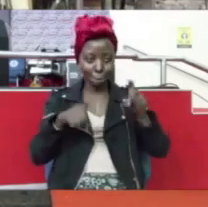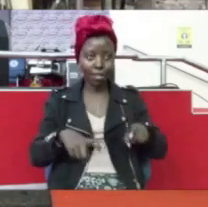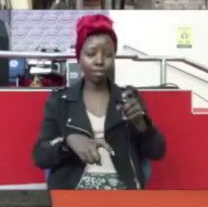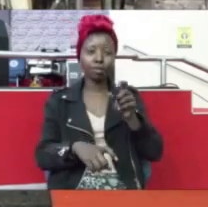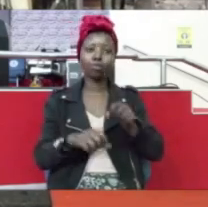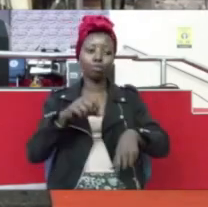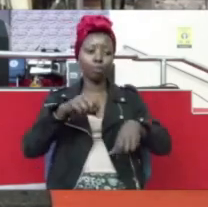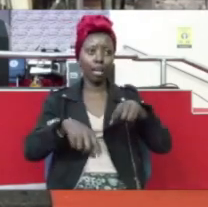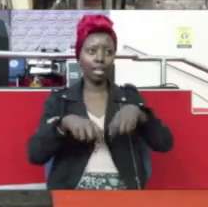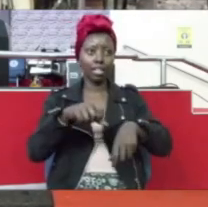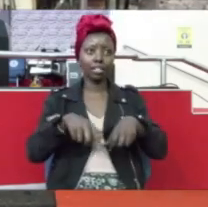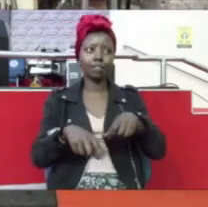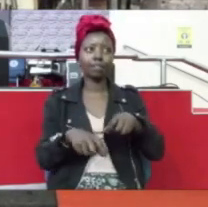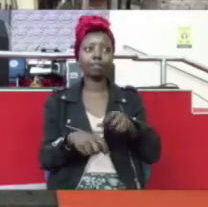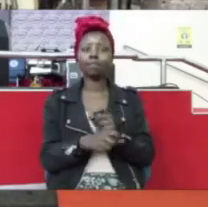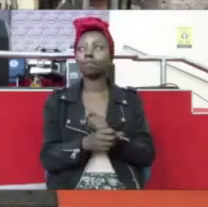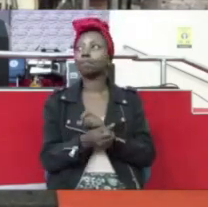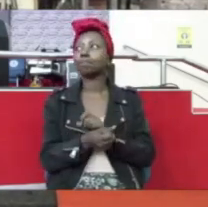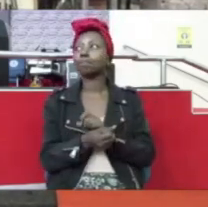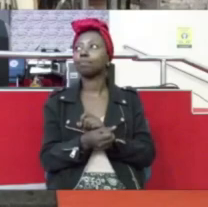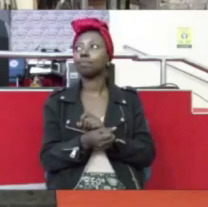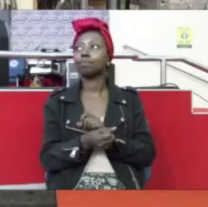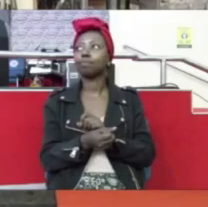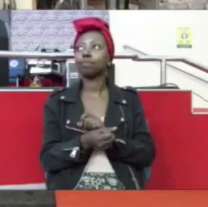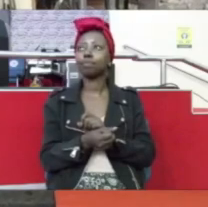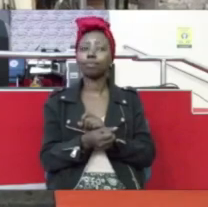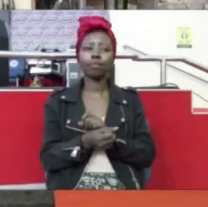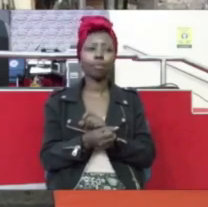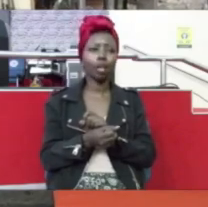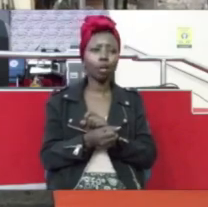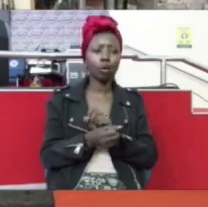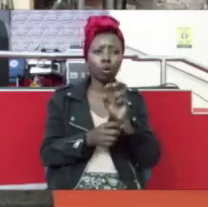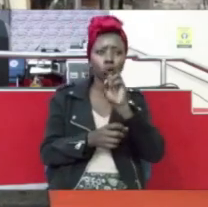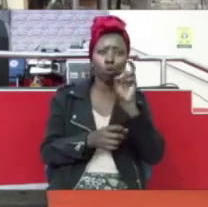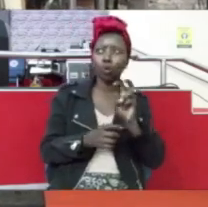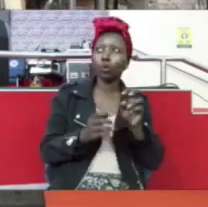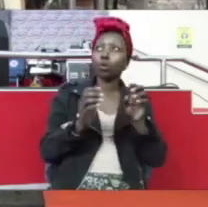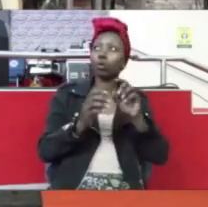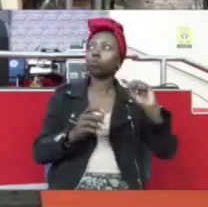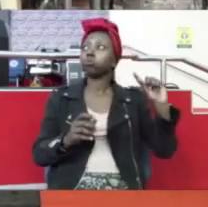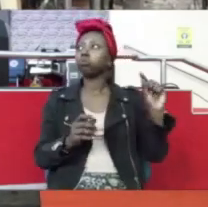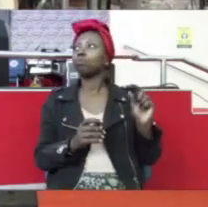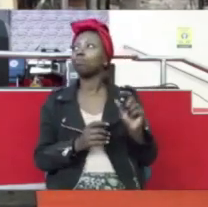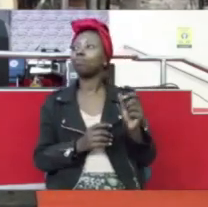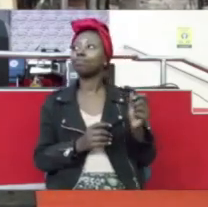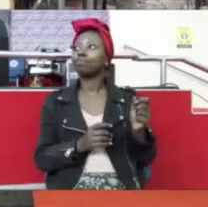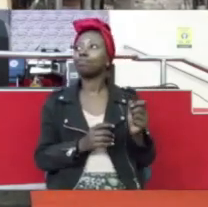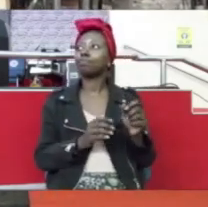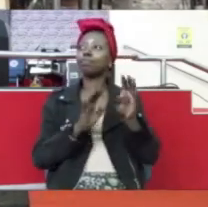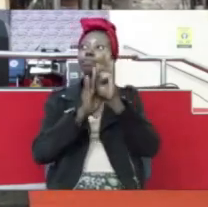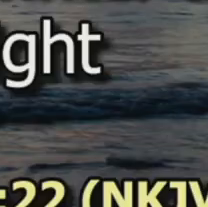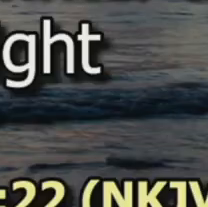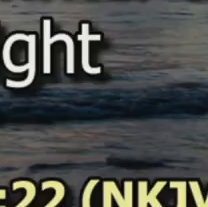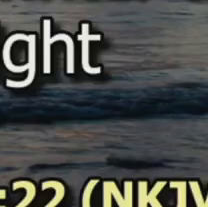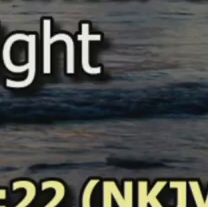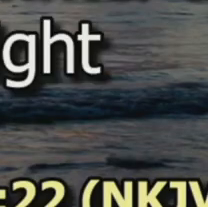wakati na kazi nyingi sana na uchungu mwingi. We are going to look at Genesis chapter 8 verse 22. Tutaangalia